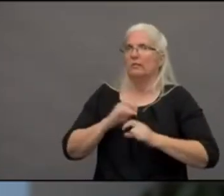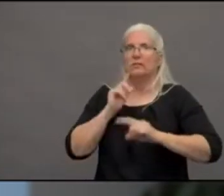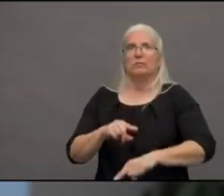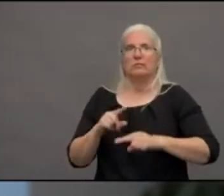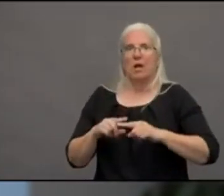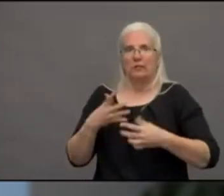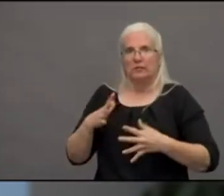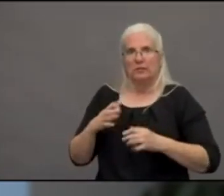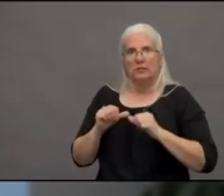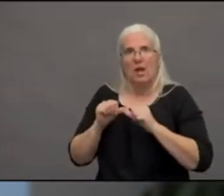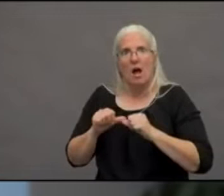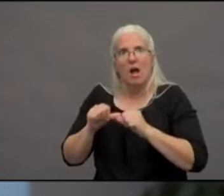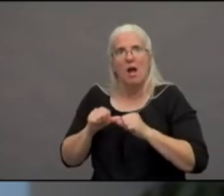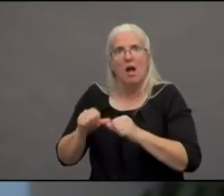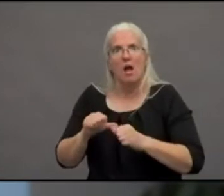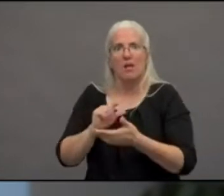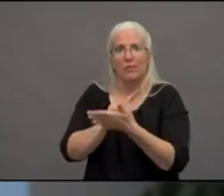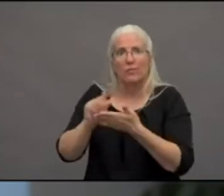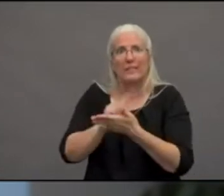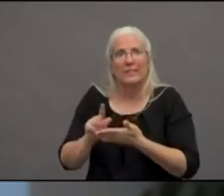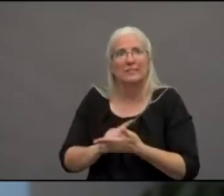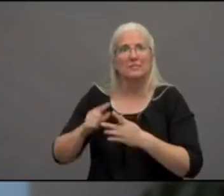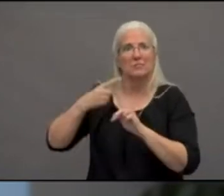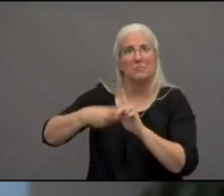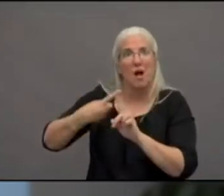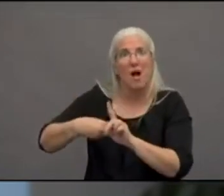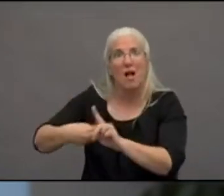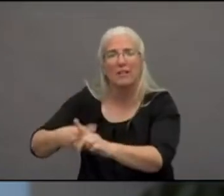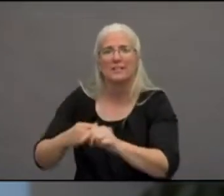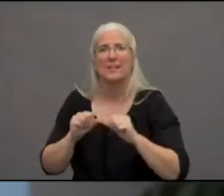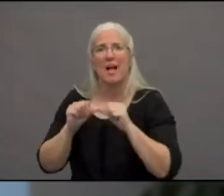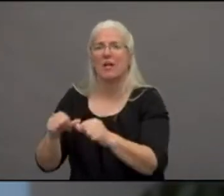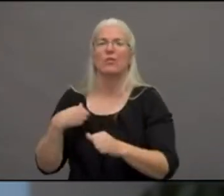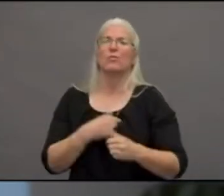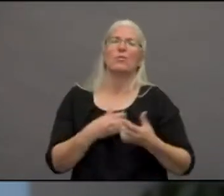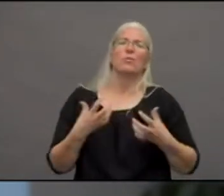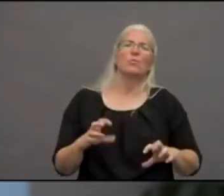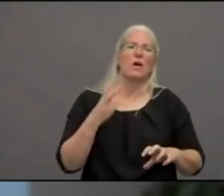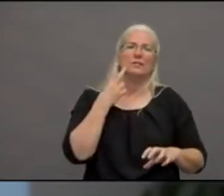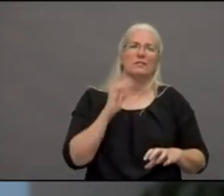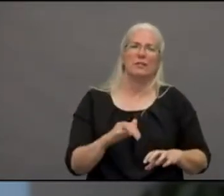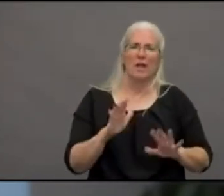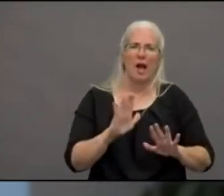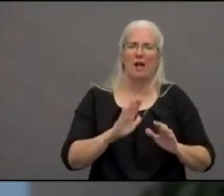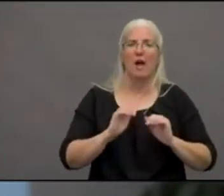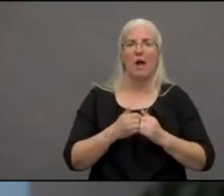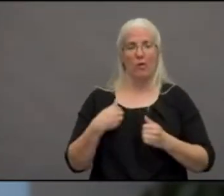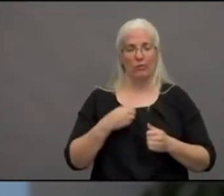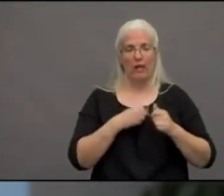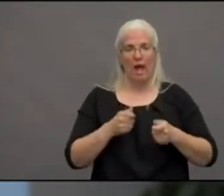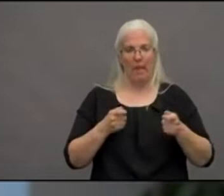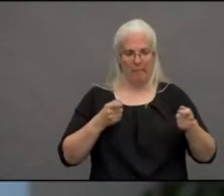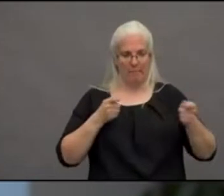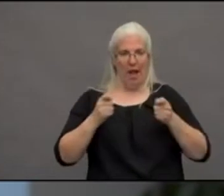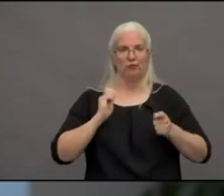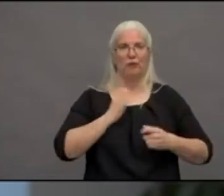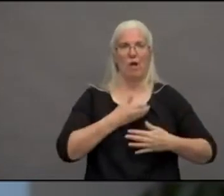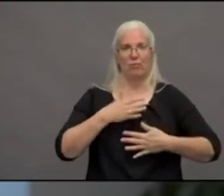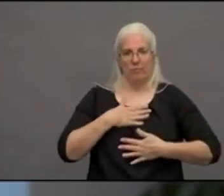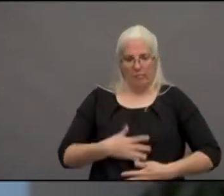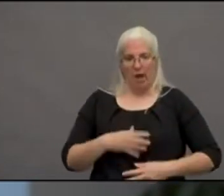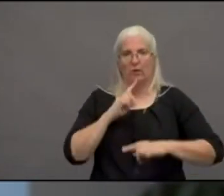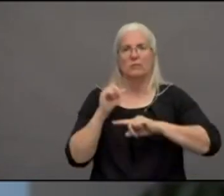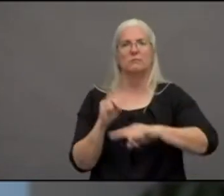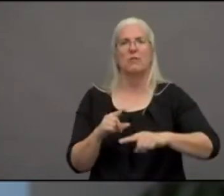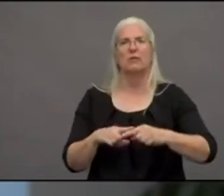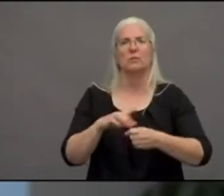or even months on end. And so the key to combating this from being a longer term impact is really to ensure